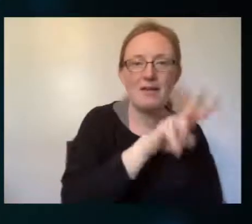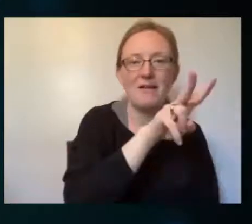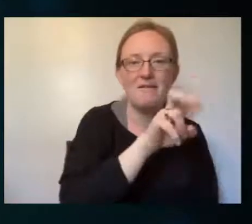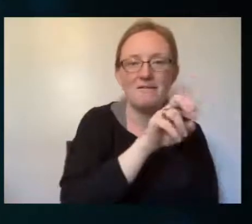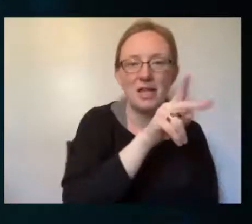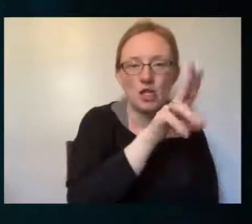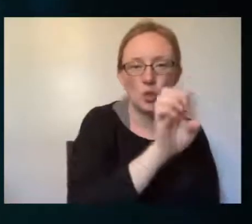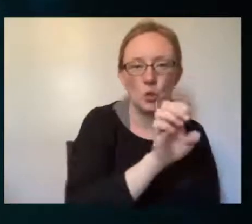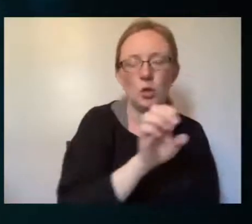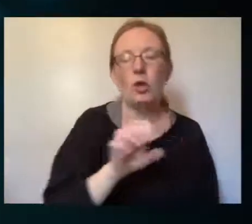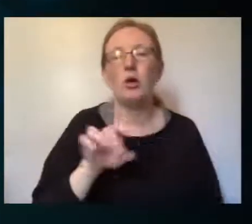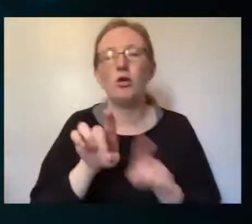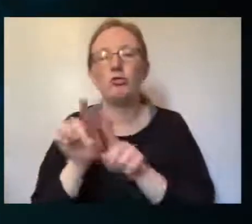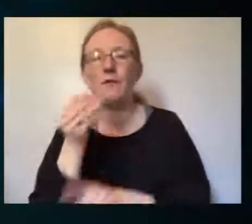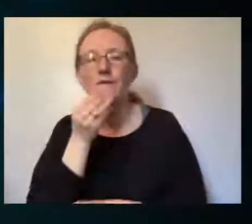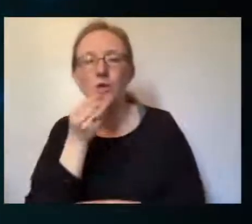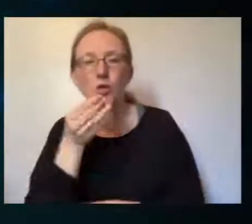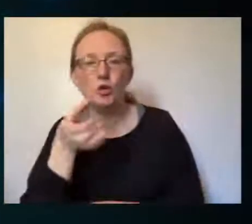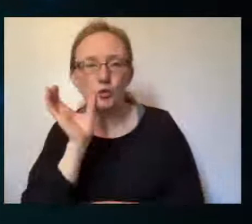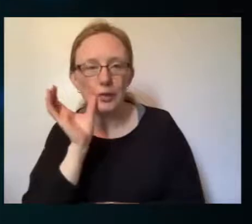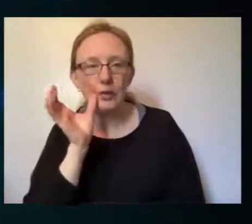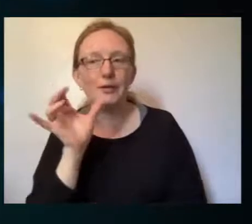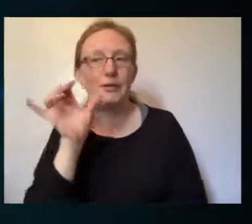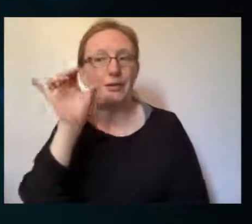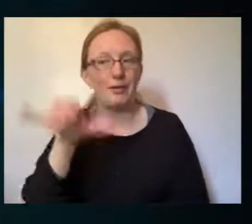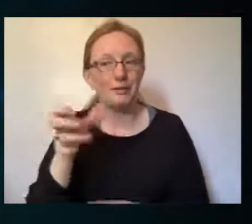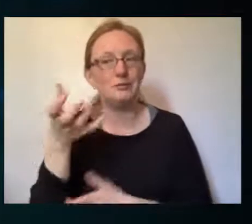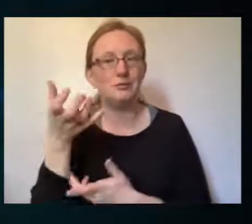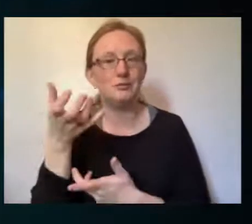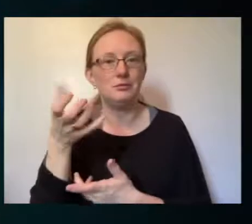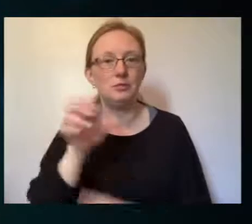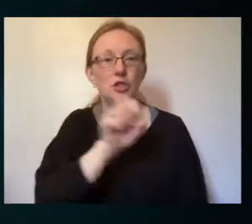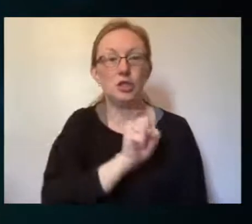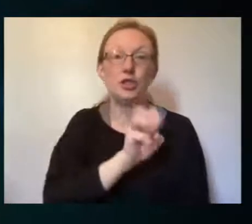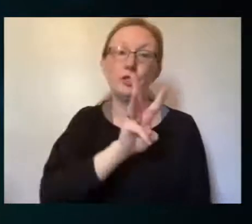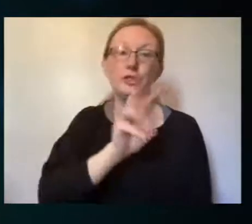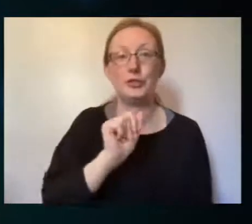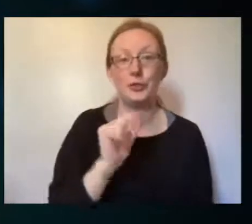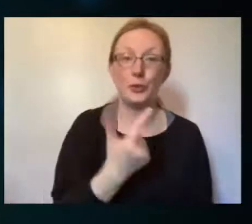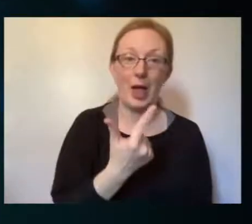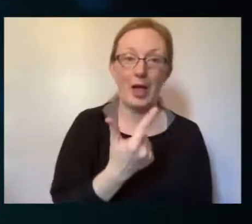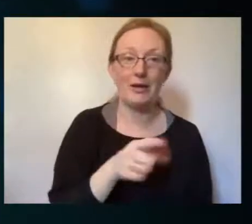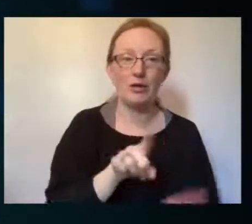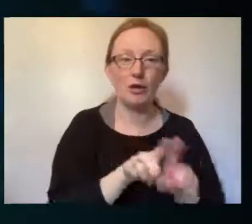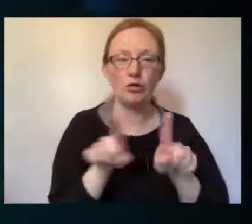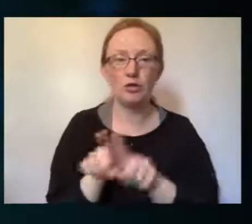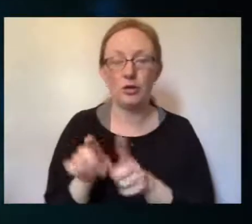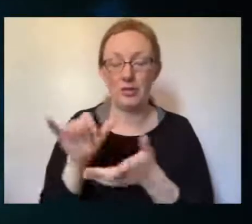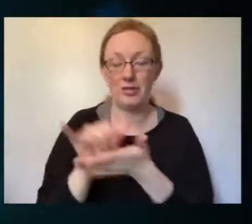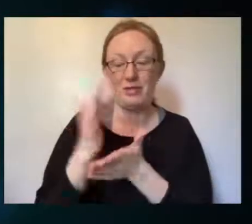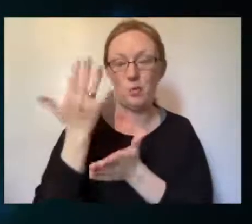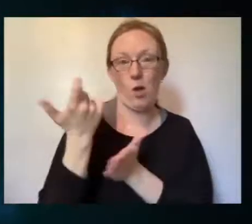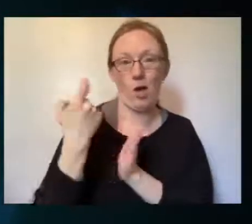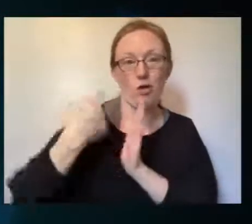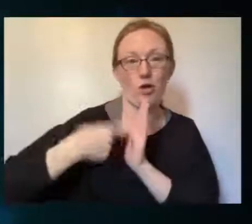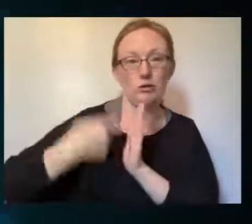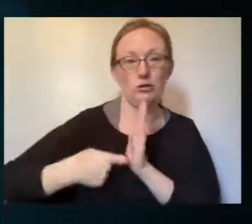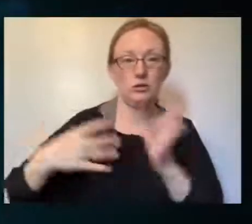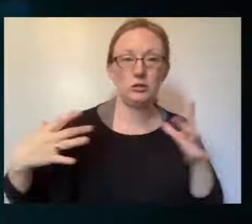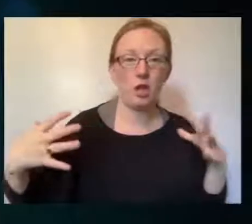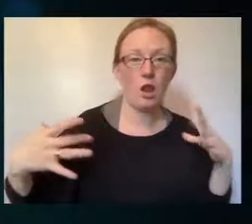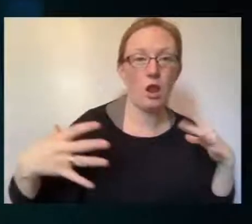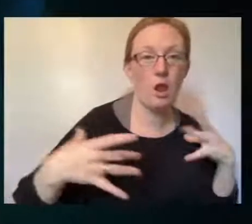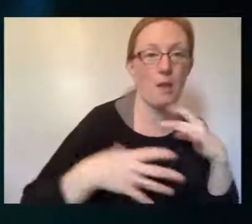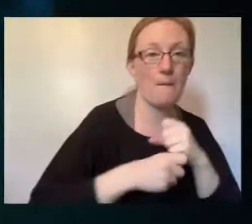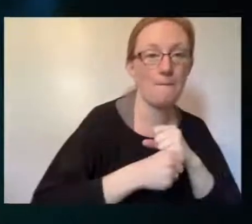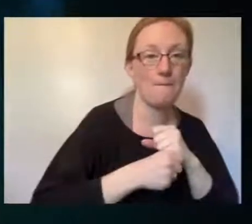and then sort of swag, things like that, I suppose, are what makes up the bulk of the cost, and we